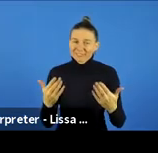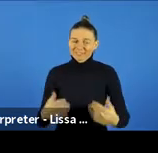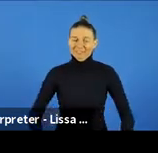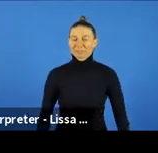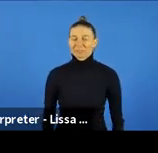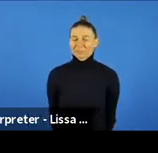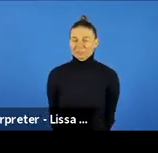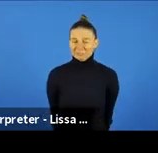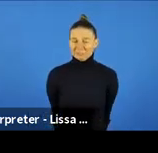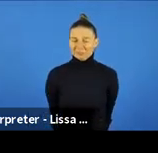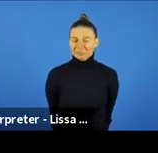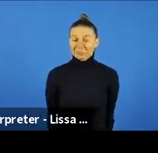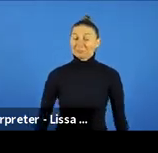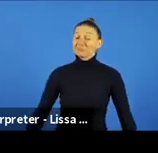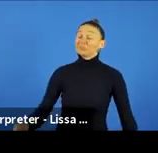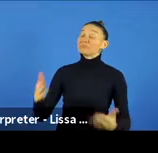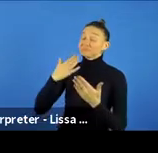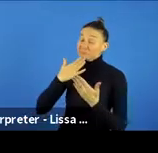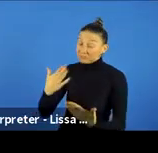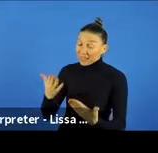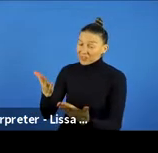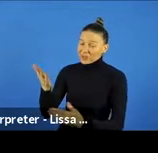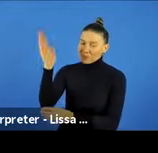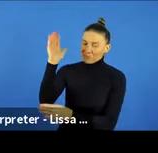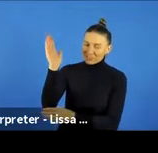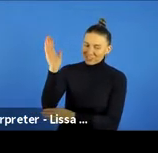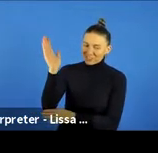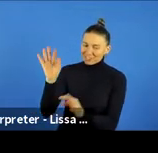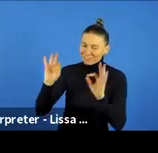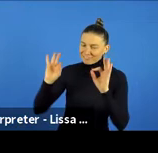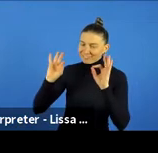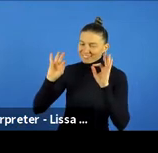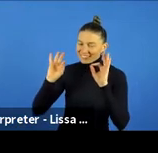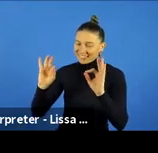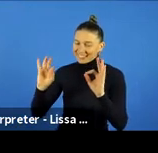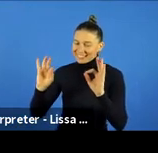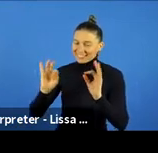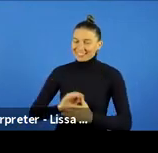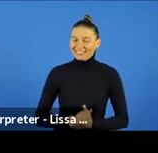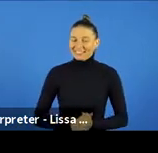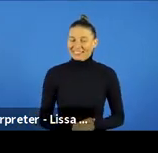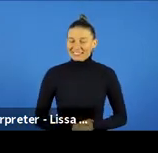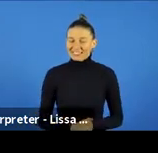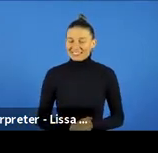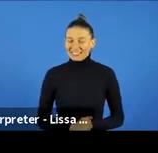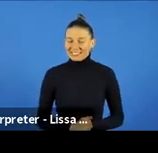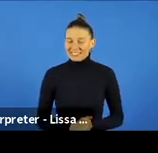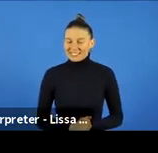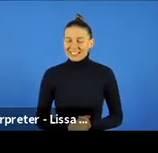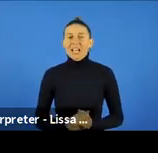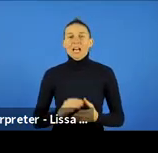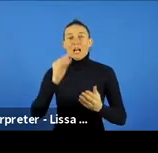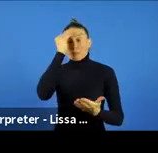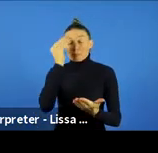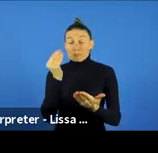Thank you, Eve, for the presentation. So we received feedback before about the sign language